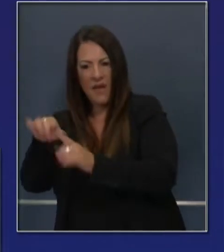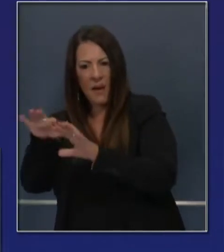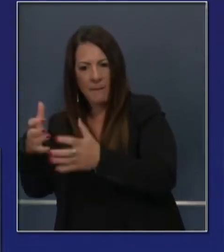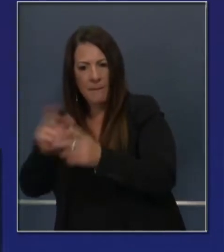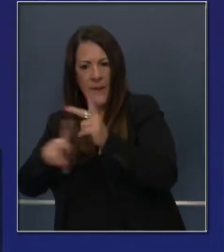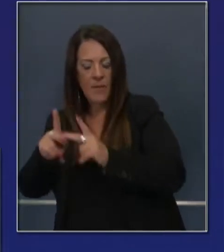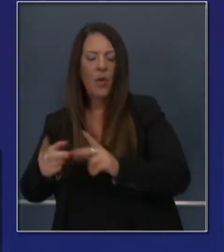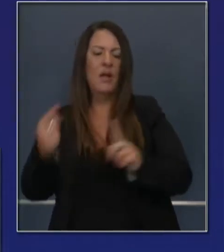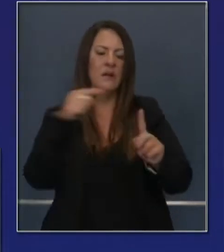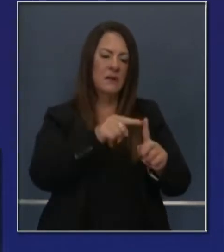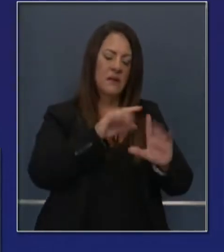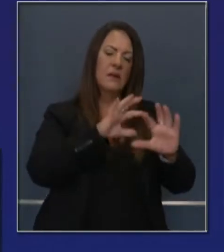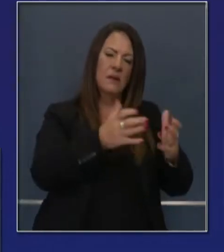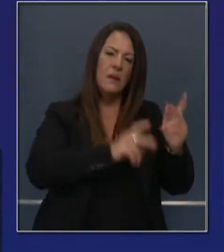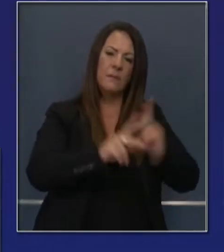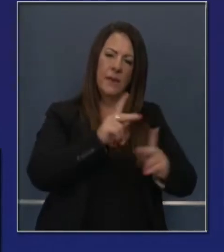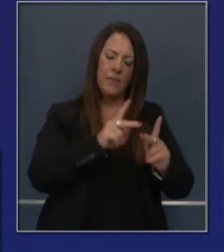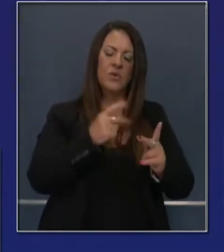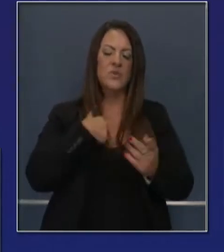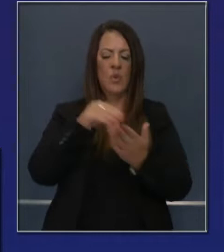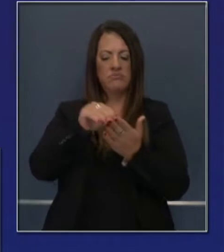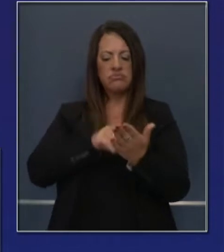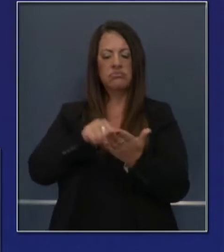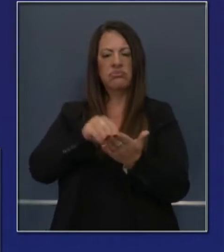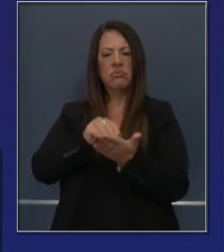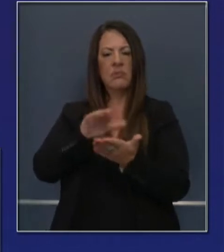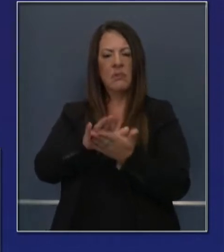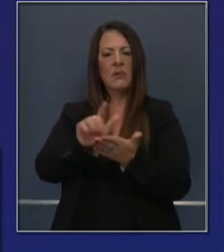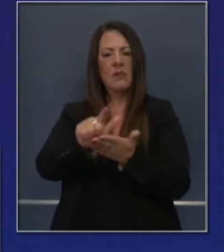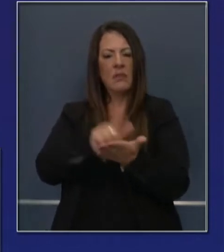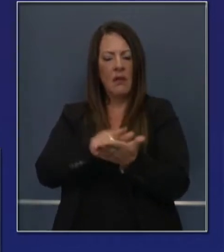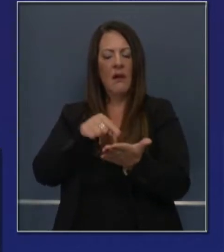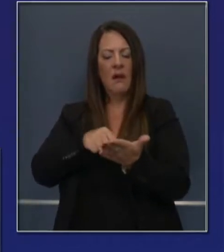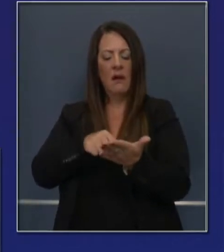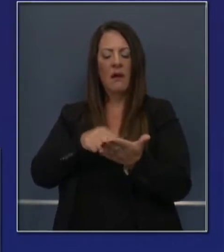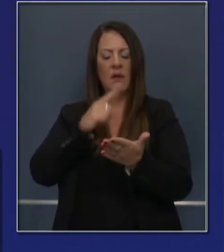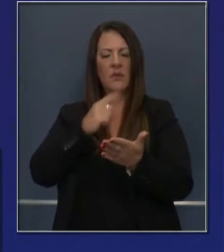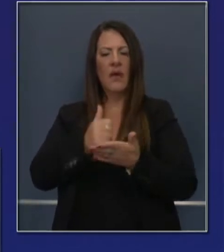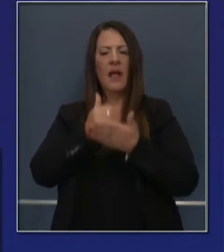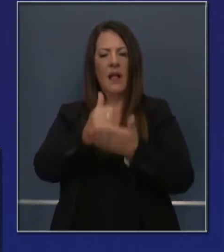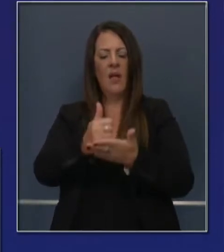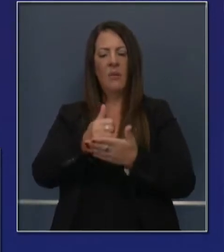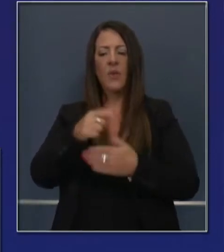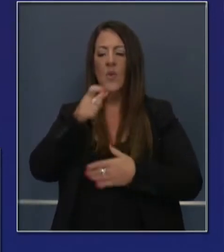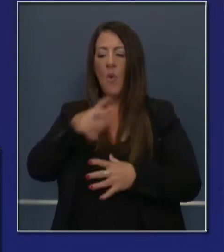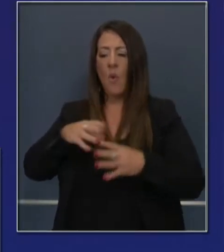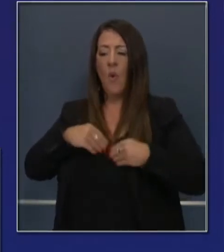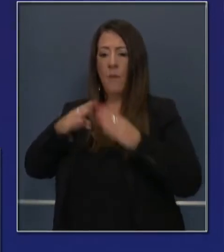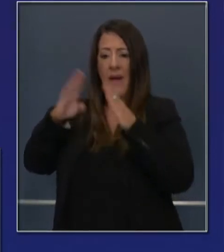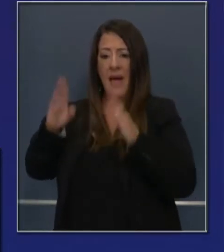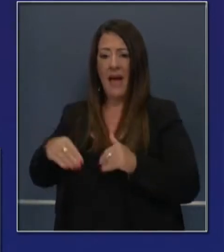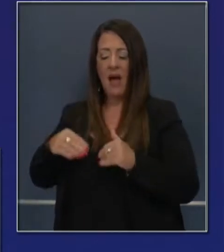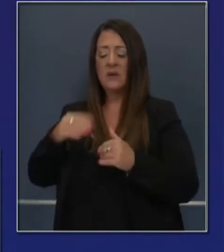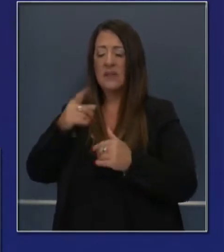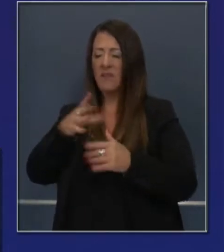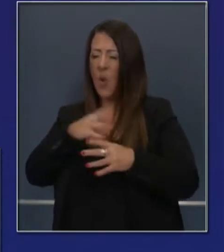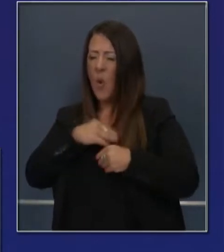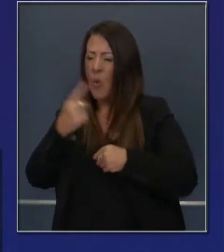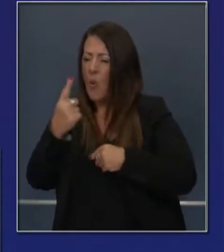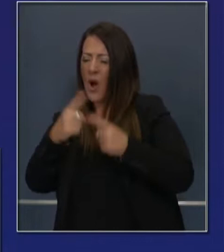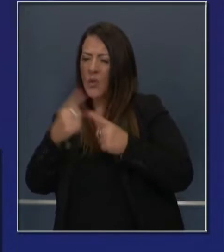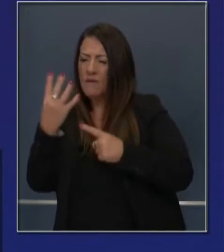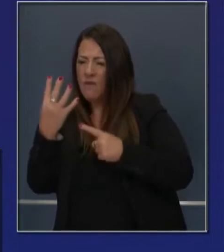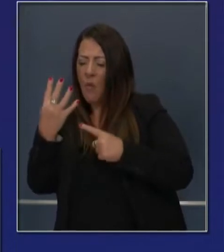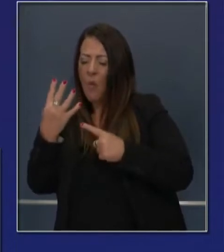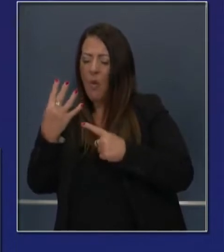new foreclosure protections that we put into this bill to expand homeowner bill of rights for units 1 to 4 units,